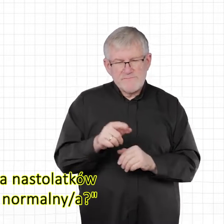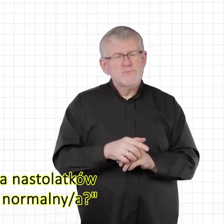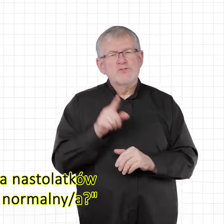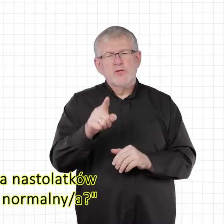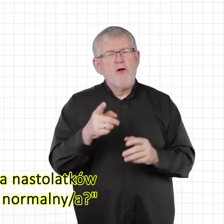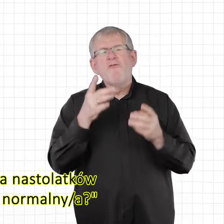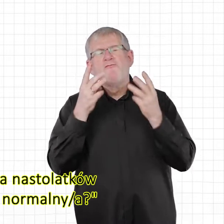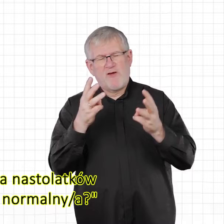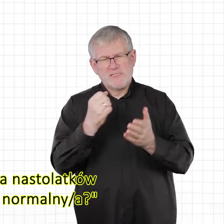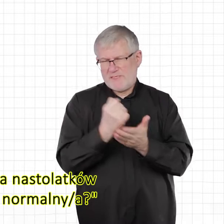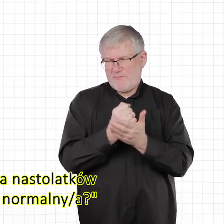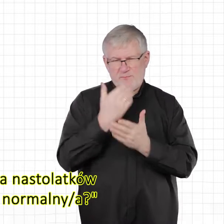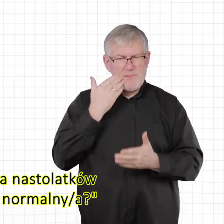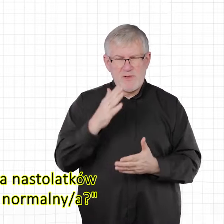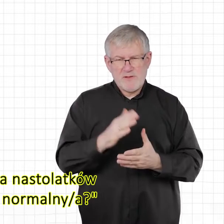how do I say,